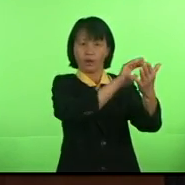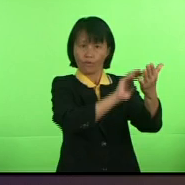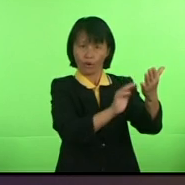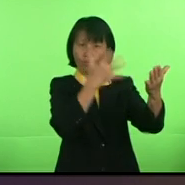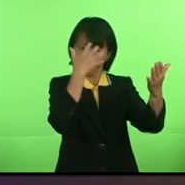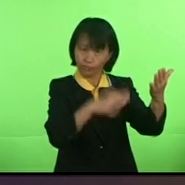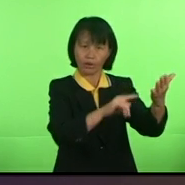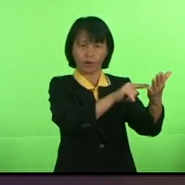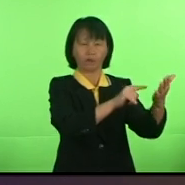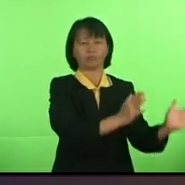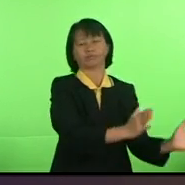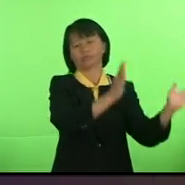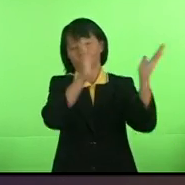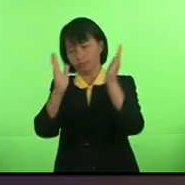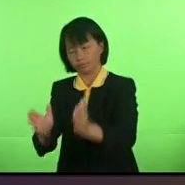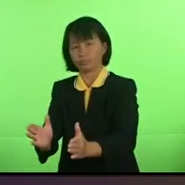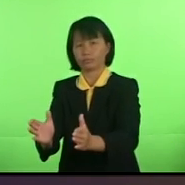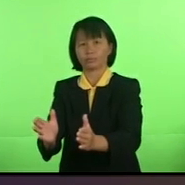the next step is